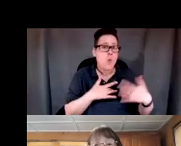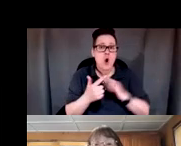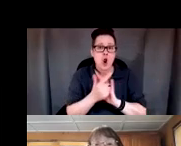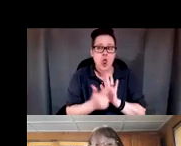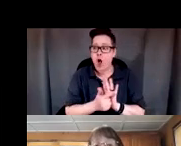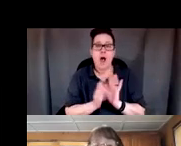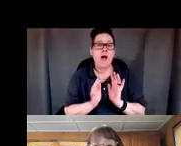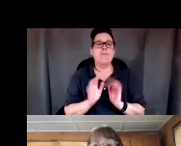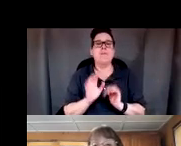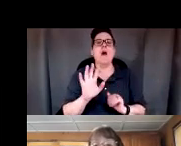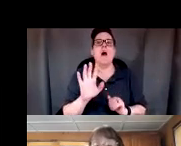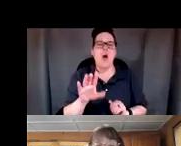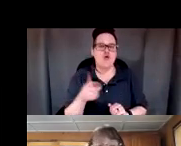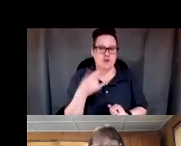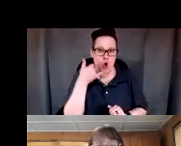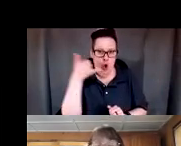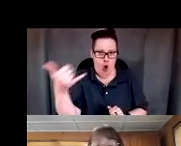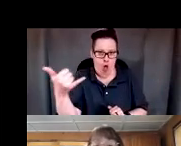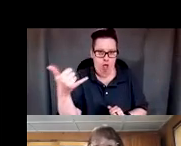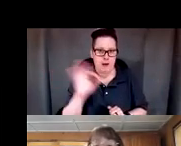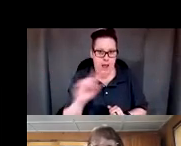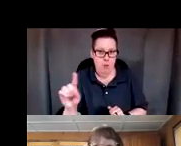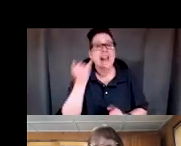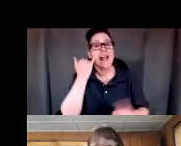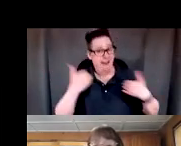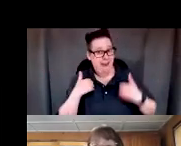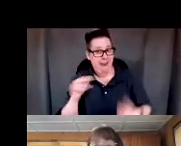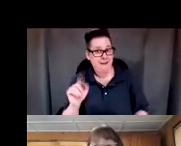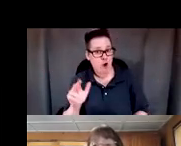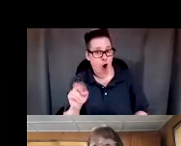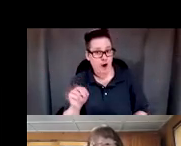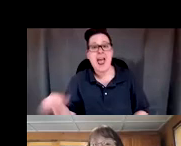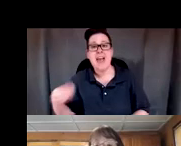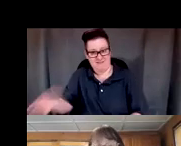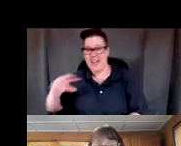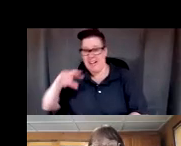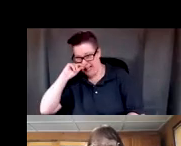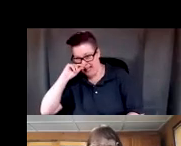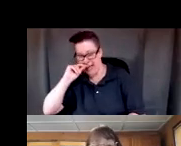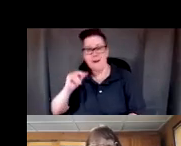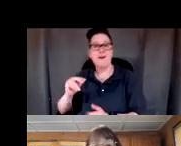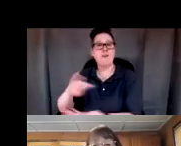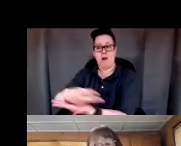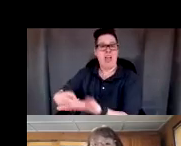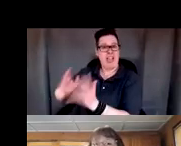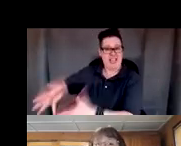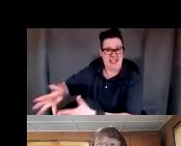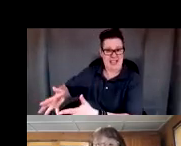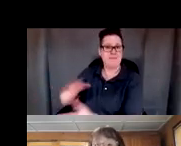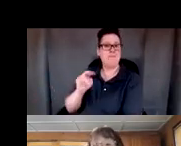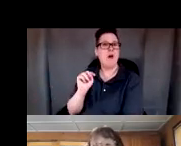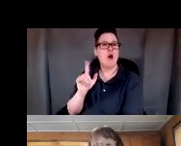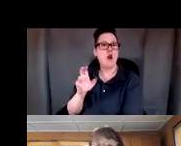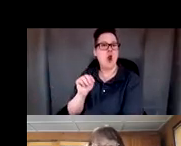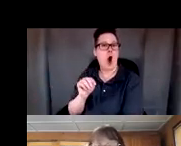just call, administer Narcan if you have it, put them on their side, leave the empty Narcan there so that